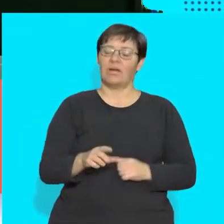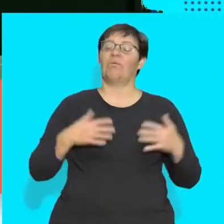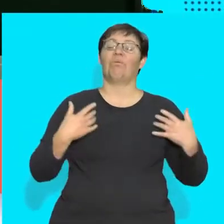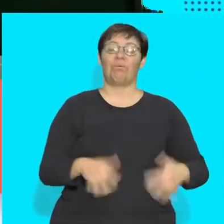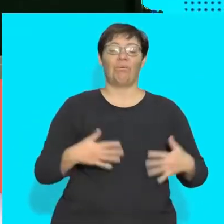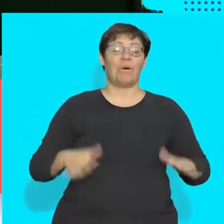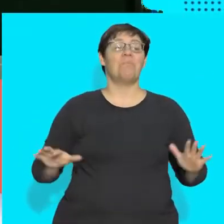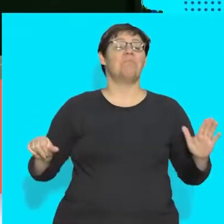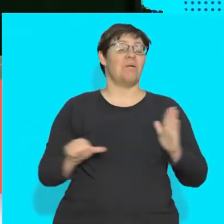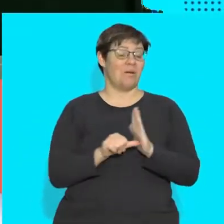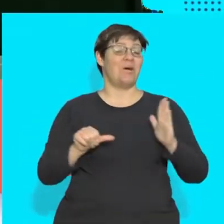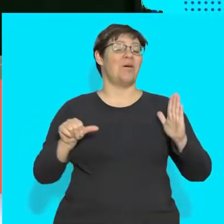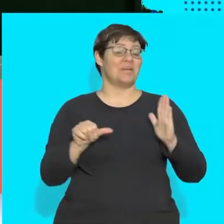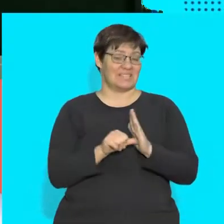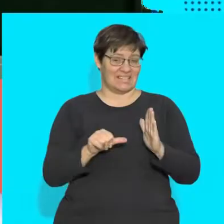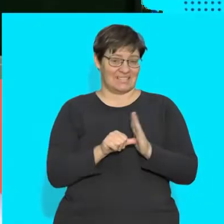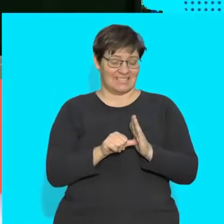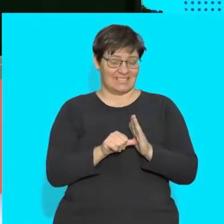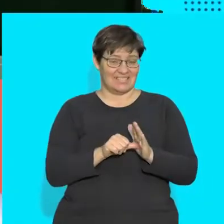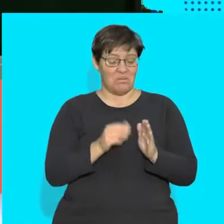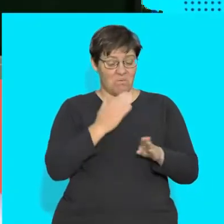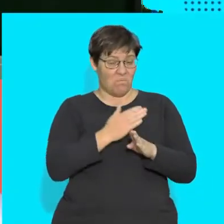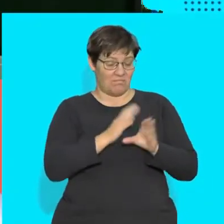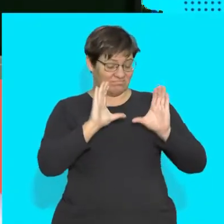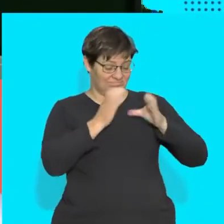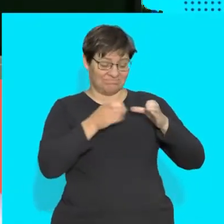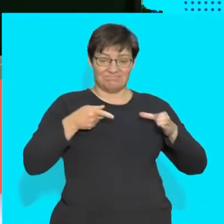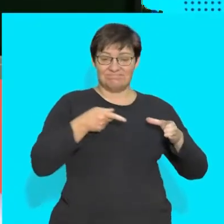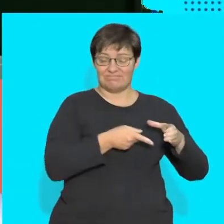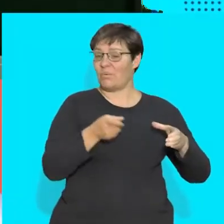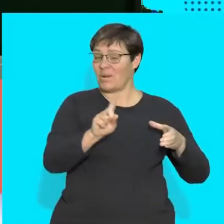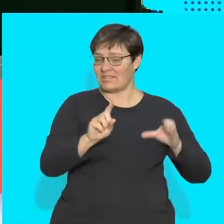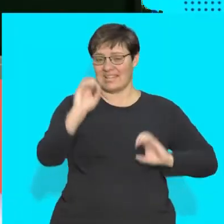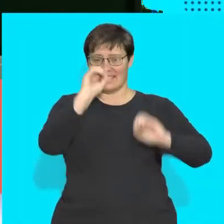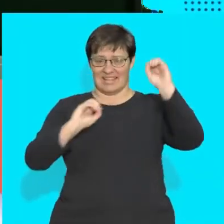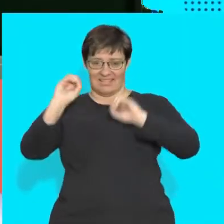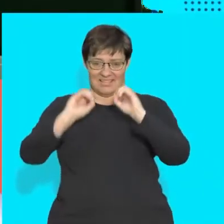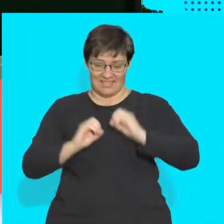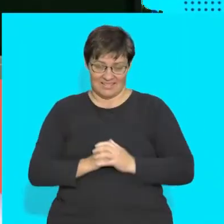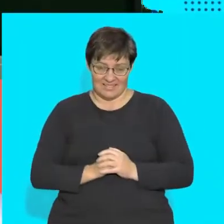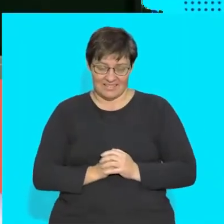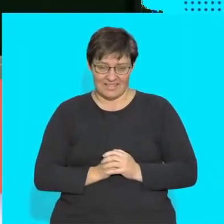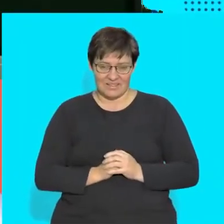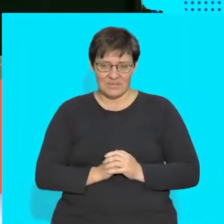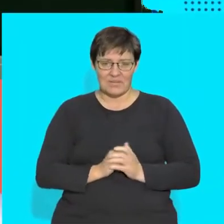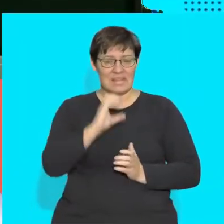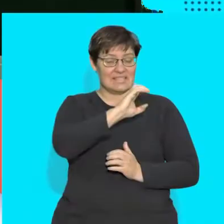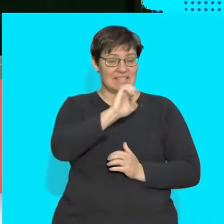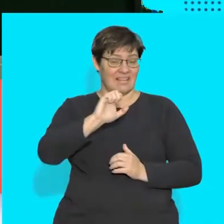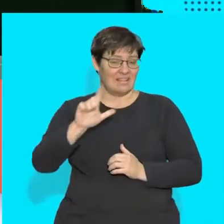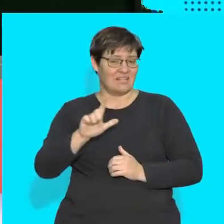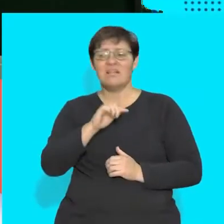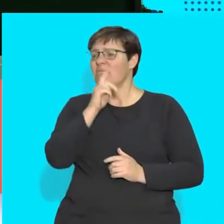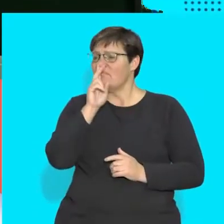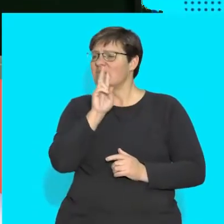an extremely important, section of the work, and that is going to be cells. When you had a look at the